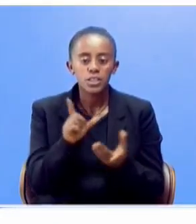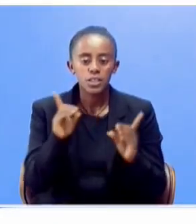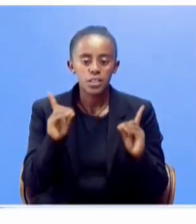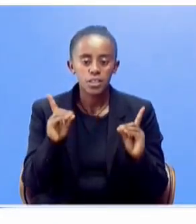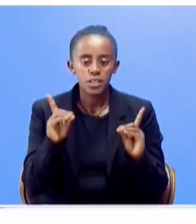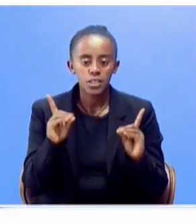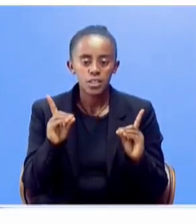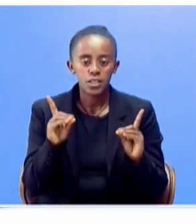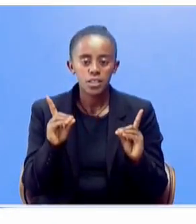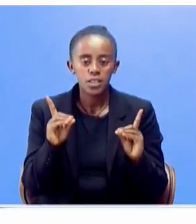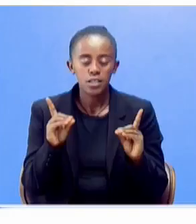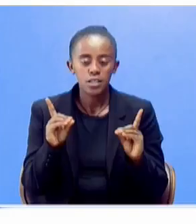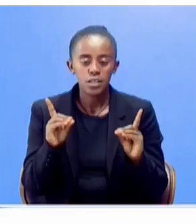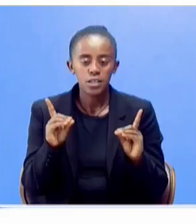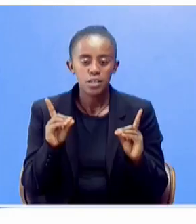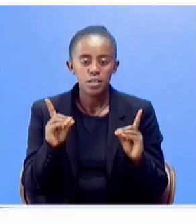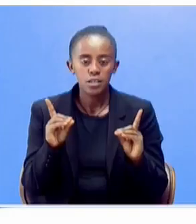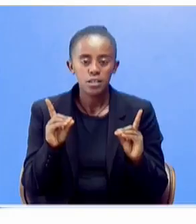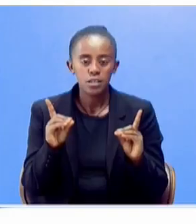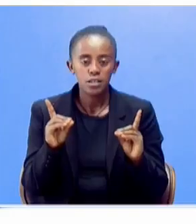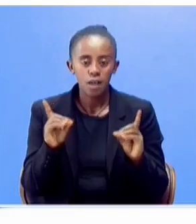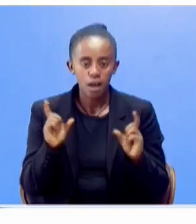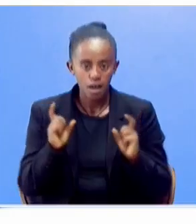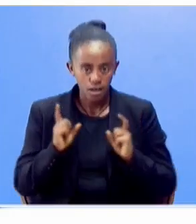look. She had